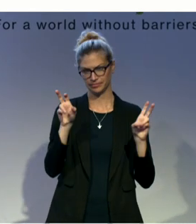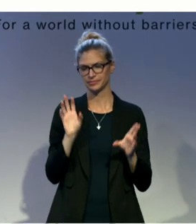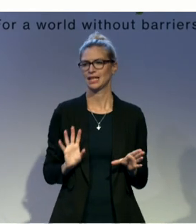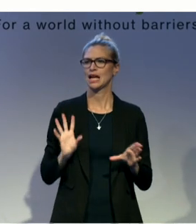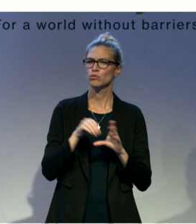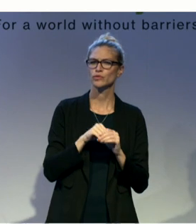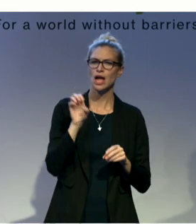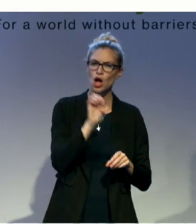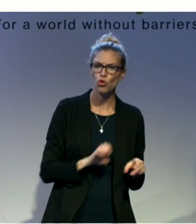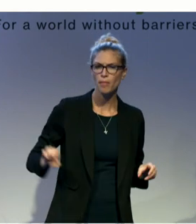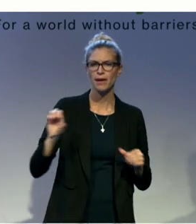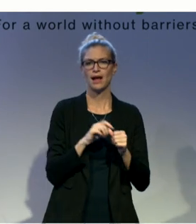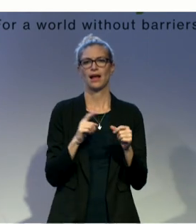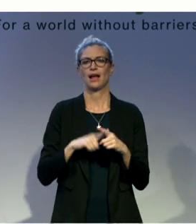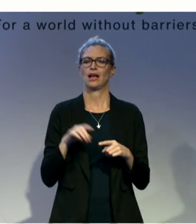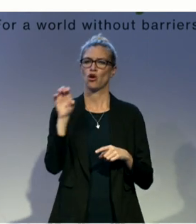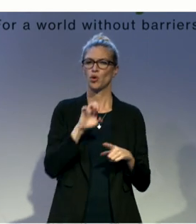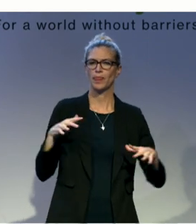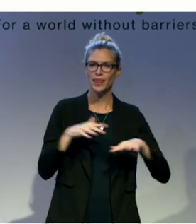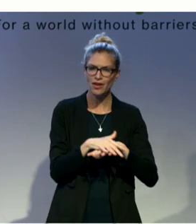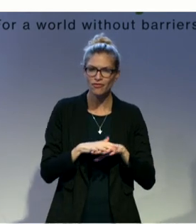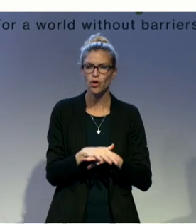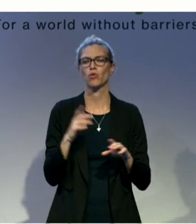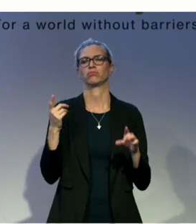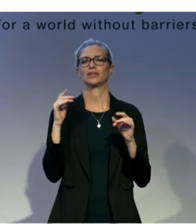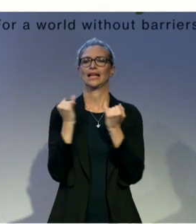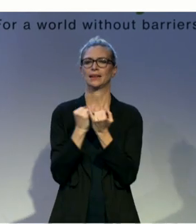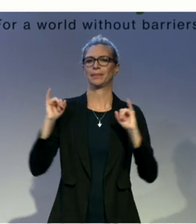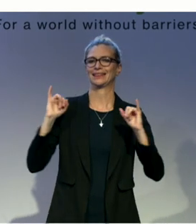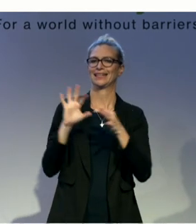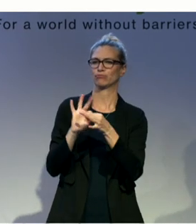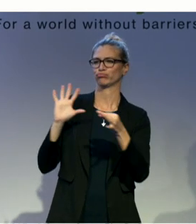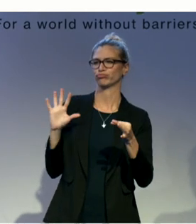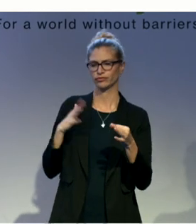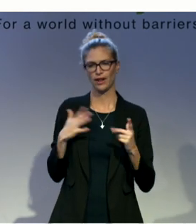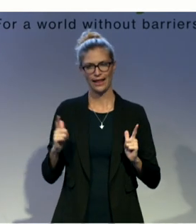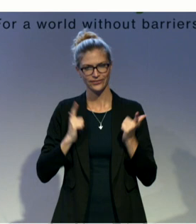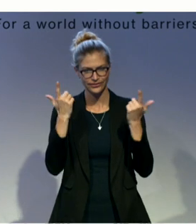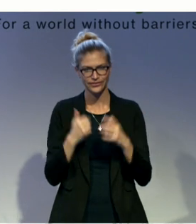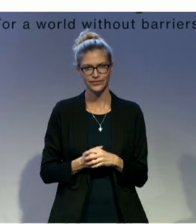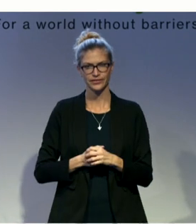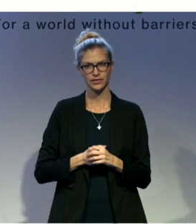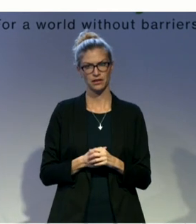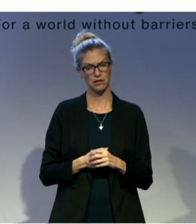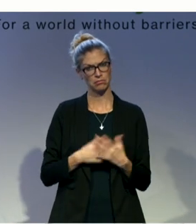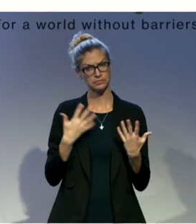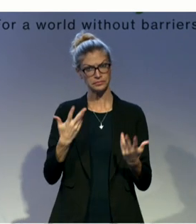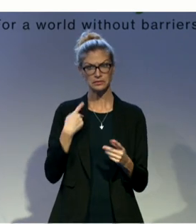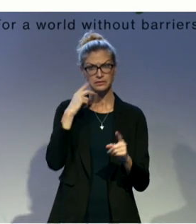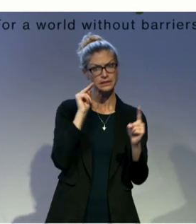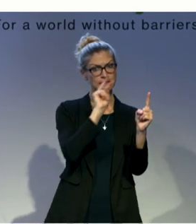for Independent Living. It provides us to be in the mainstream of modern European